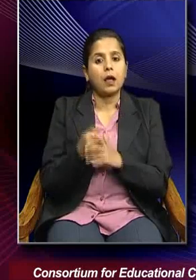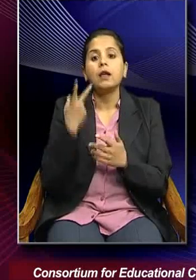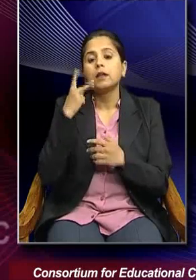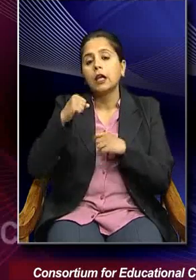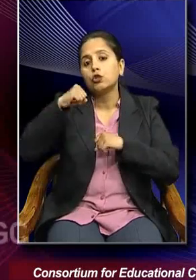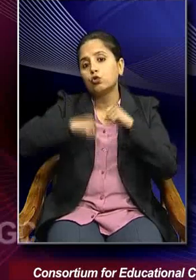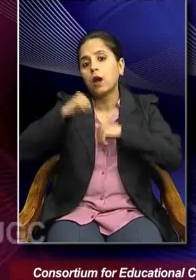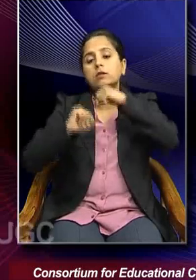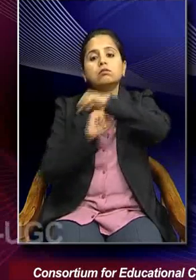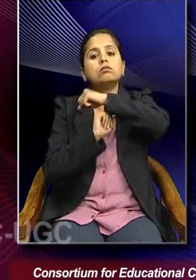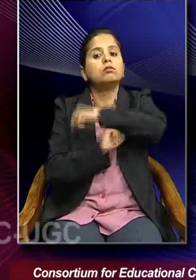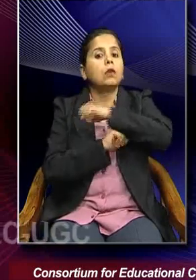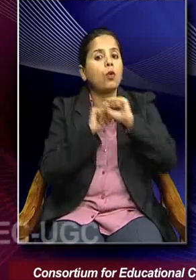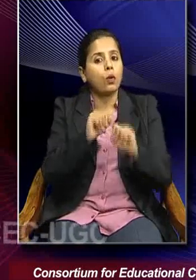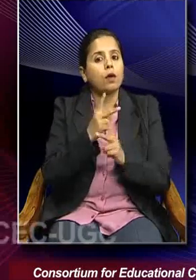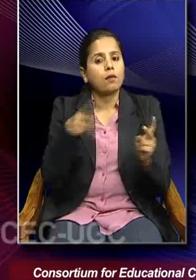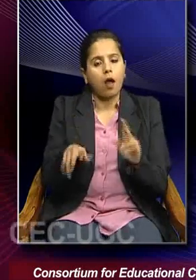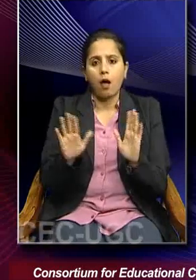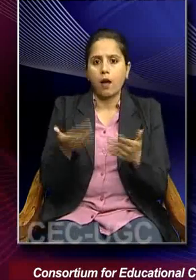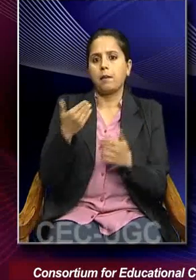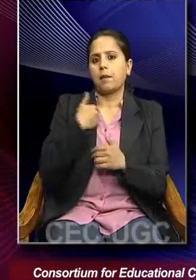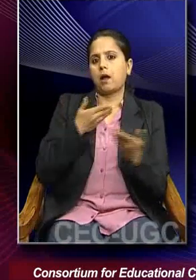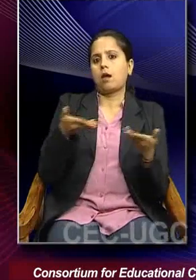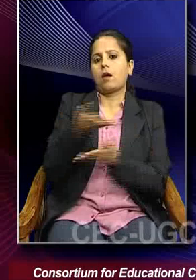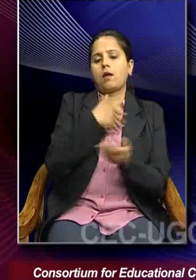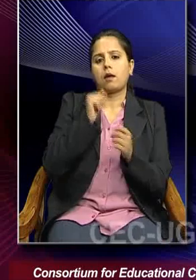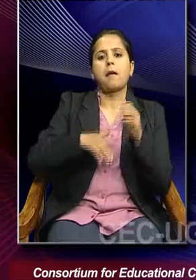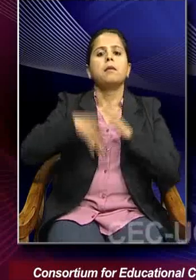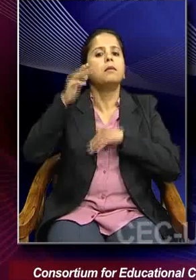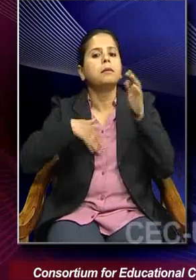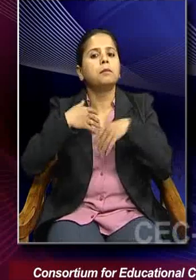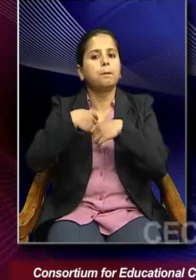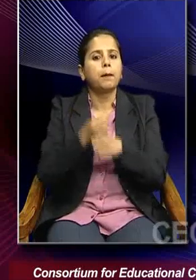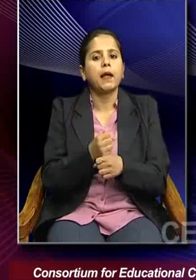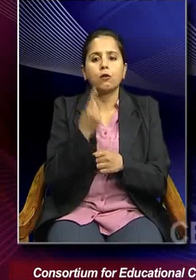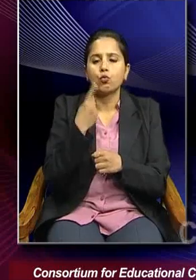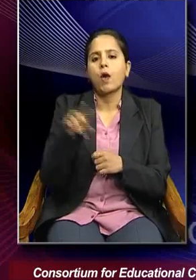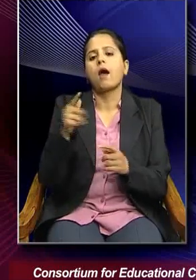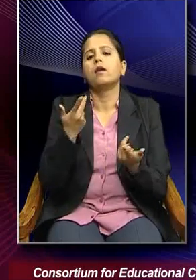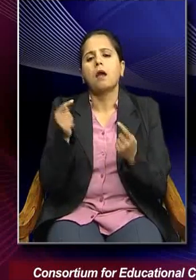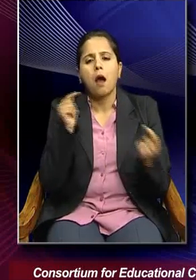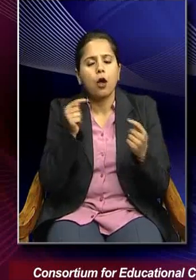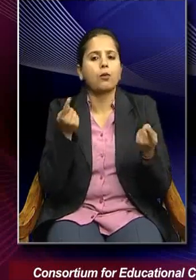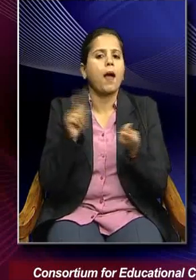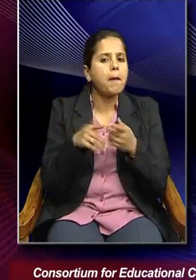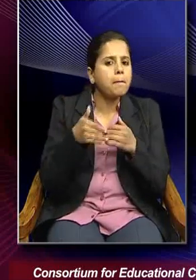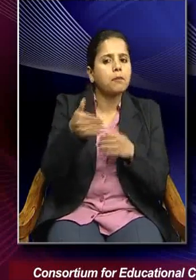structure to enable us to construct valid arguments.